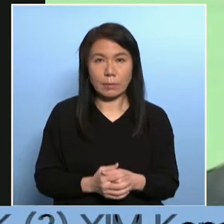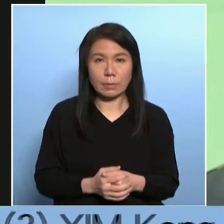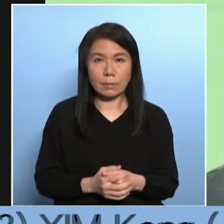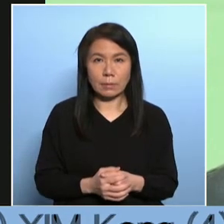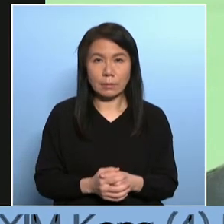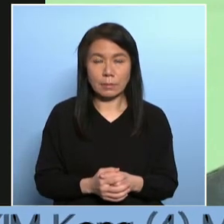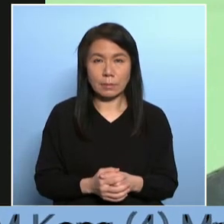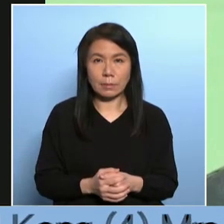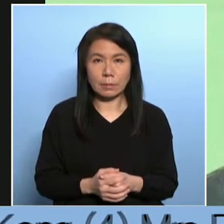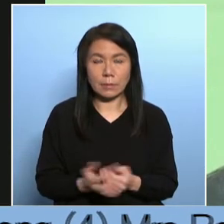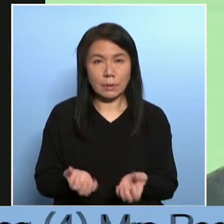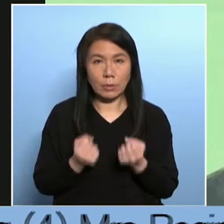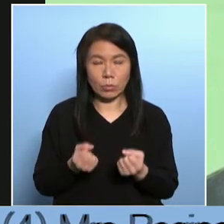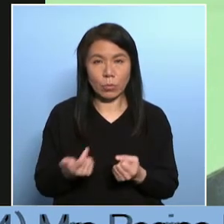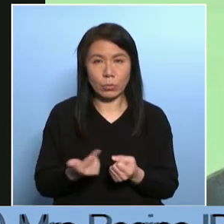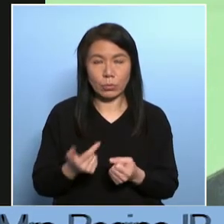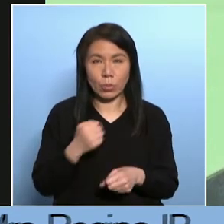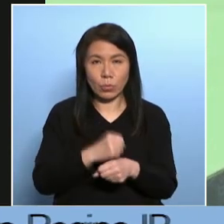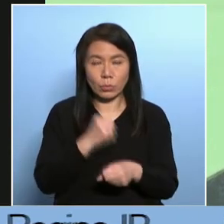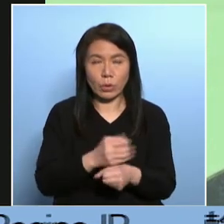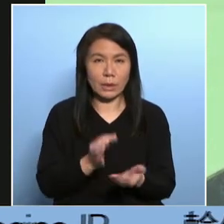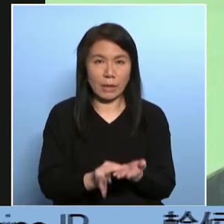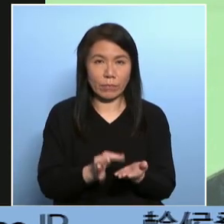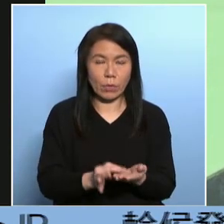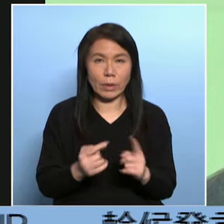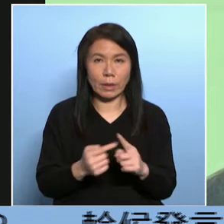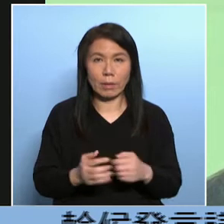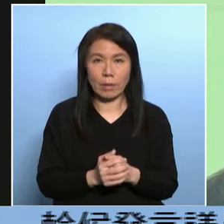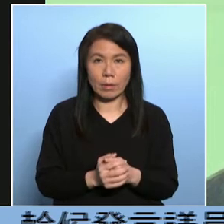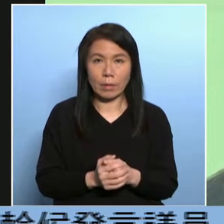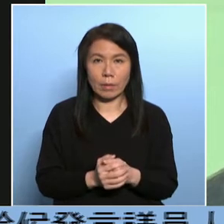number? We have also received